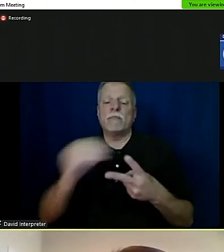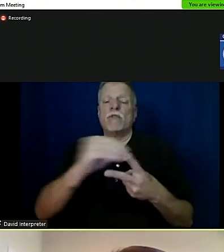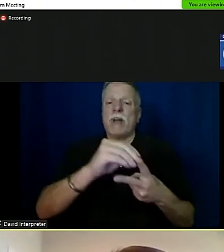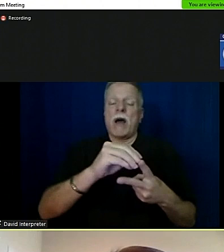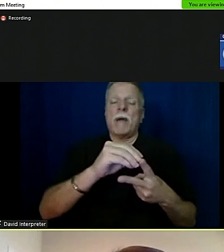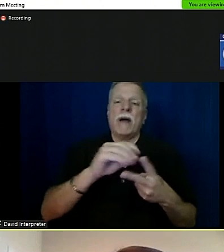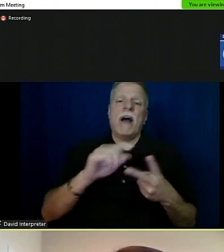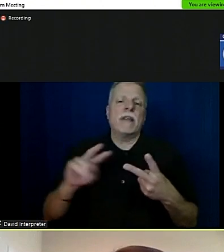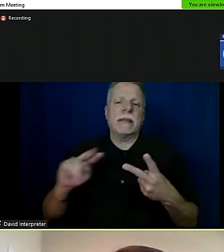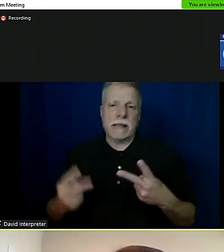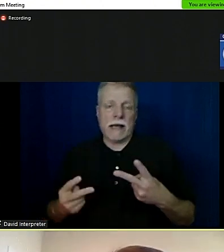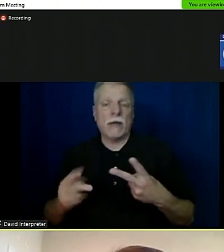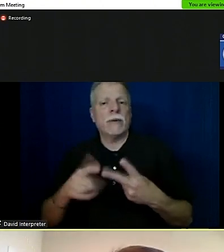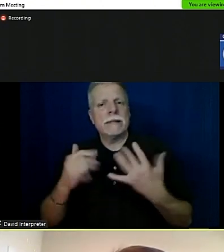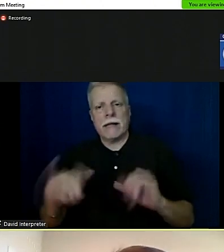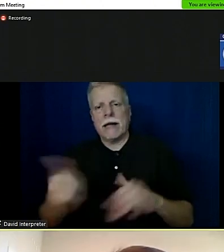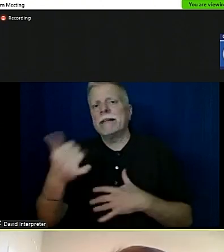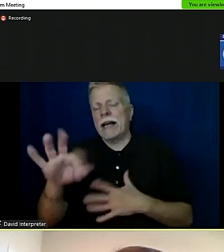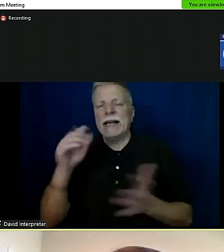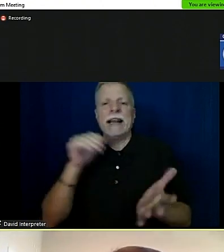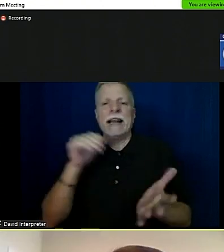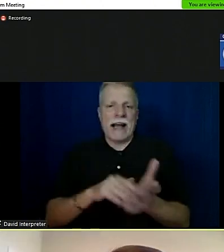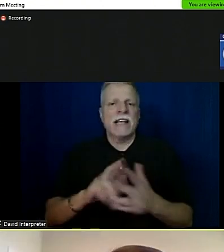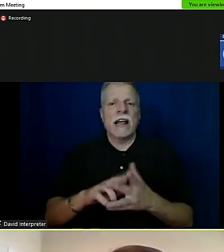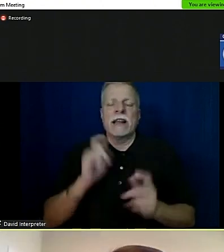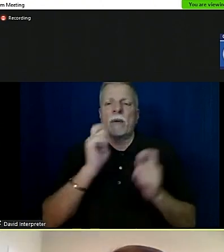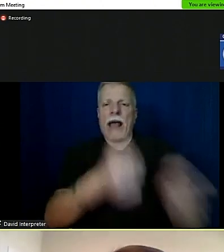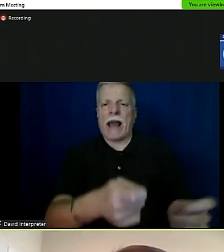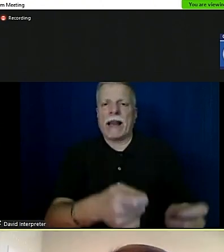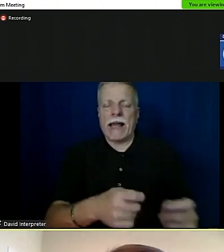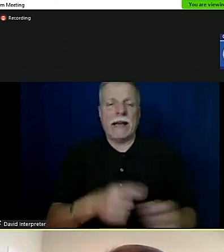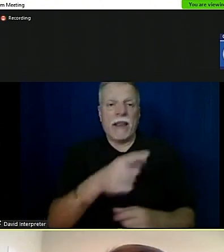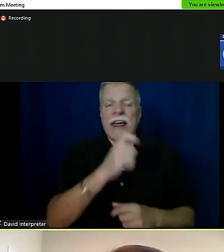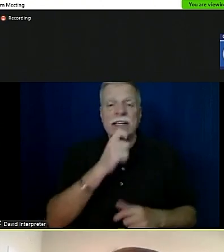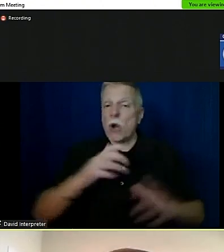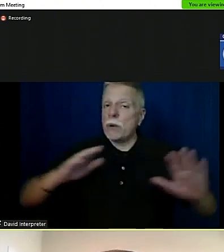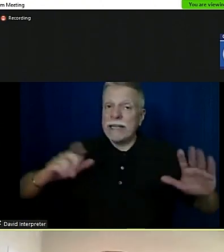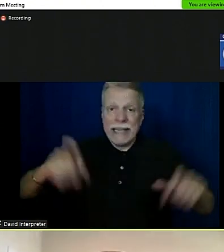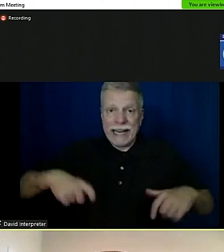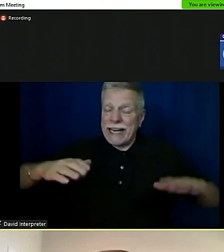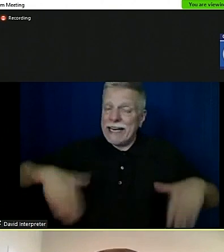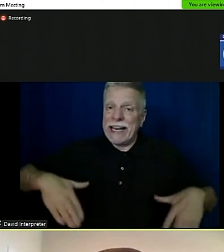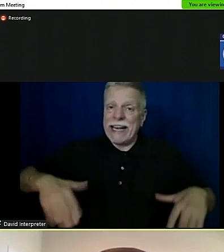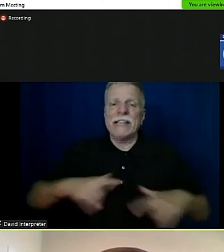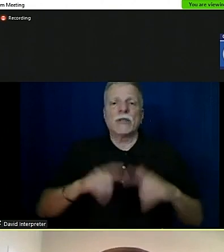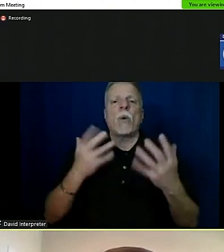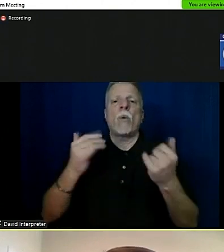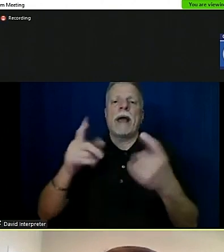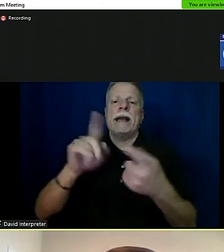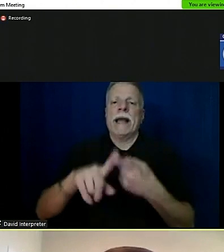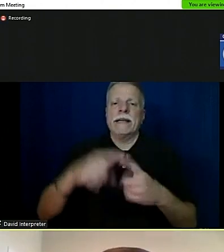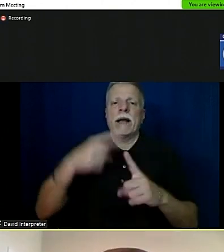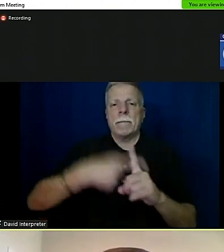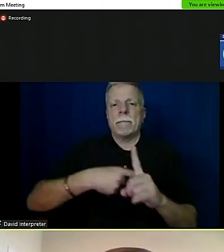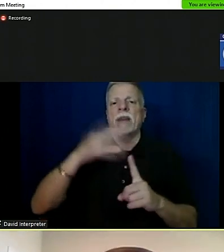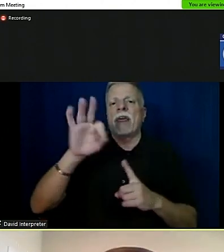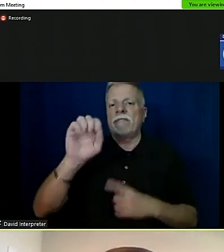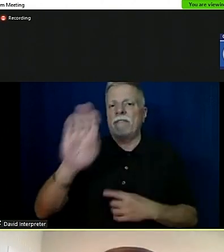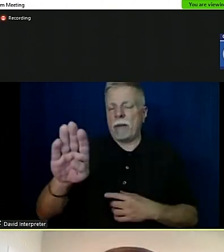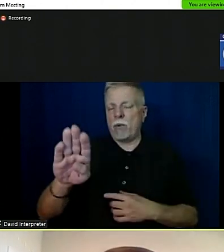19,500 of the first doses that we're allocating to them. They don't need it yet. So we're waiting to February to do that. So they have